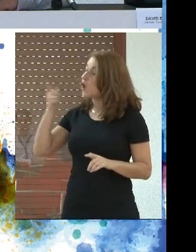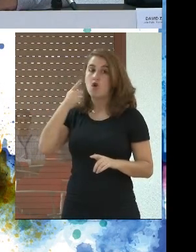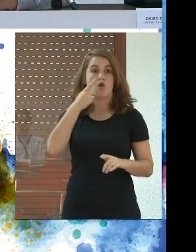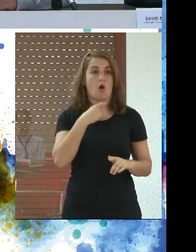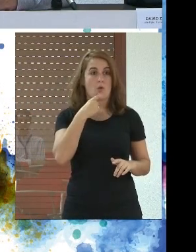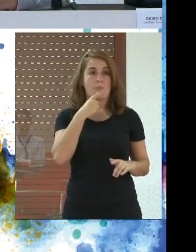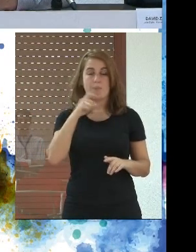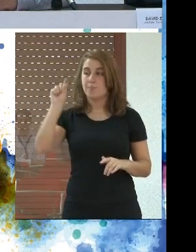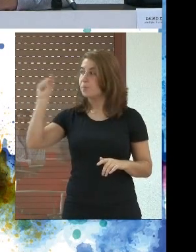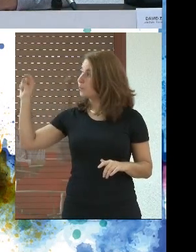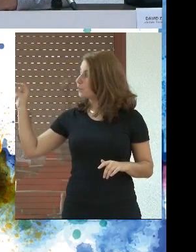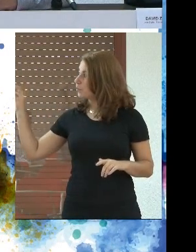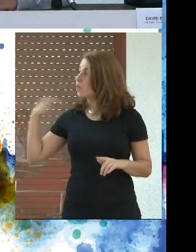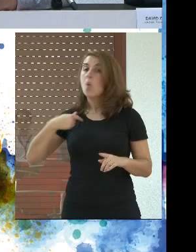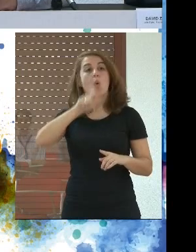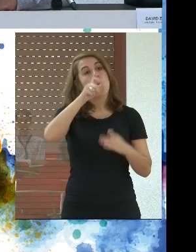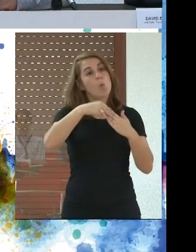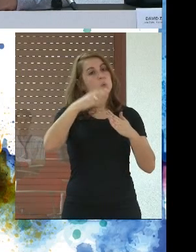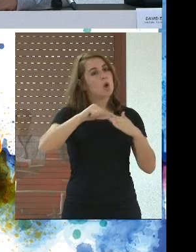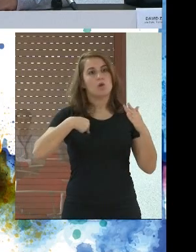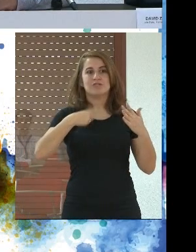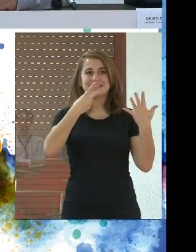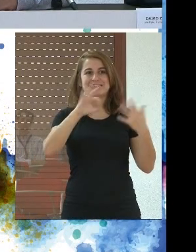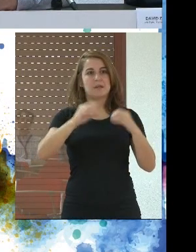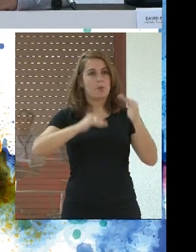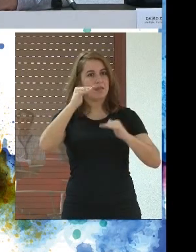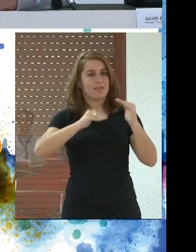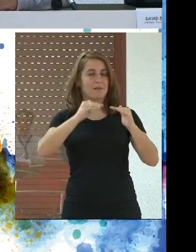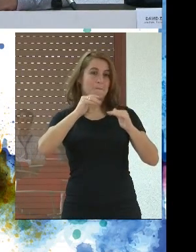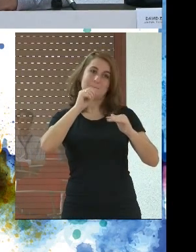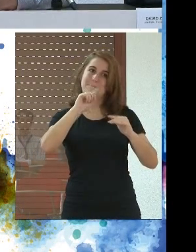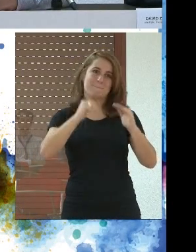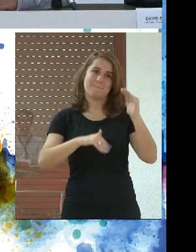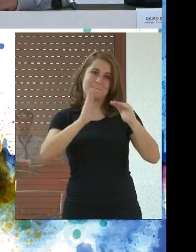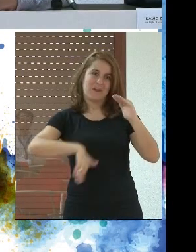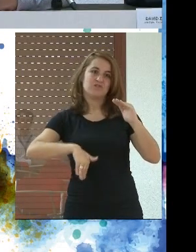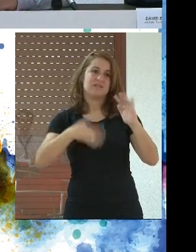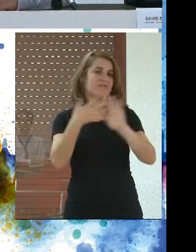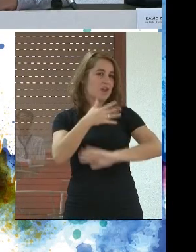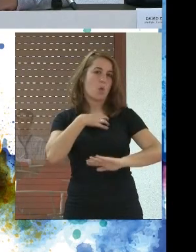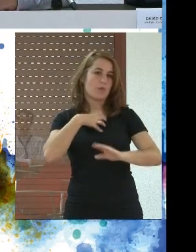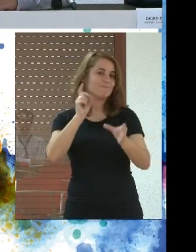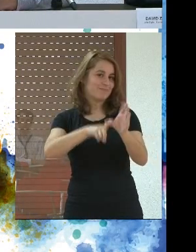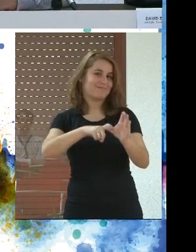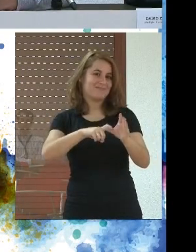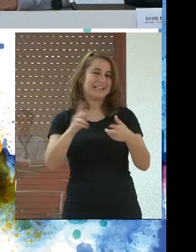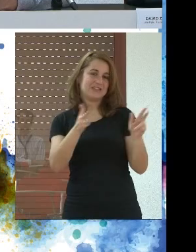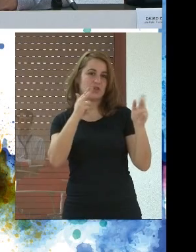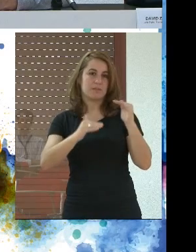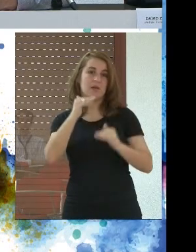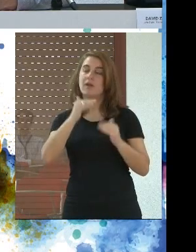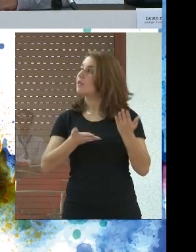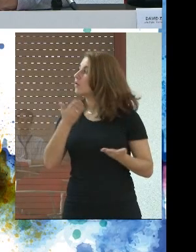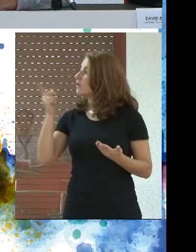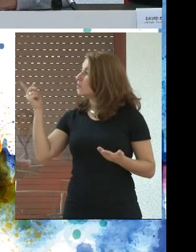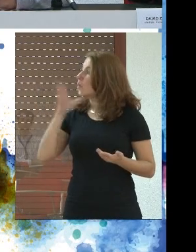about. In red, these are the users that didn't exceed the 70% threshold that I mentioned, and so they couldn't go through the